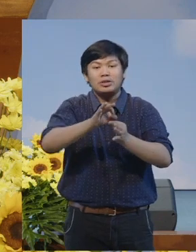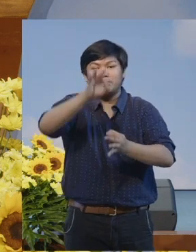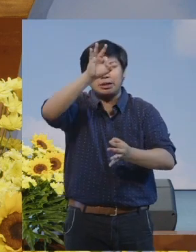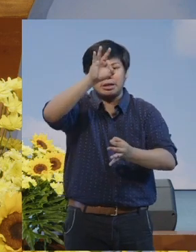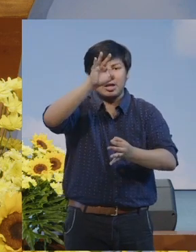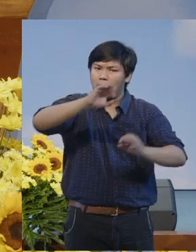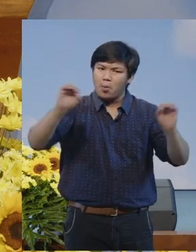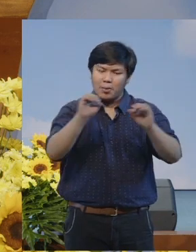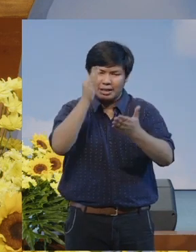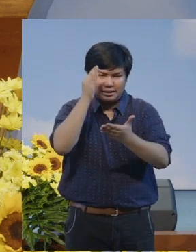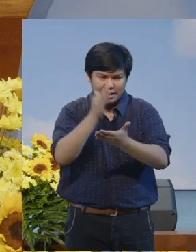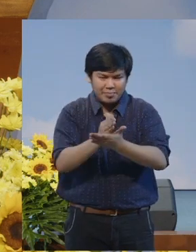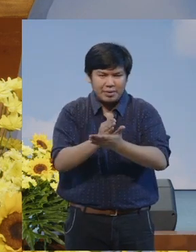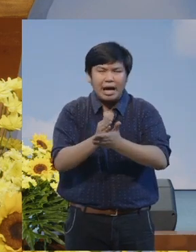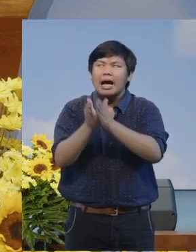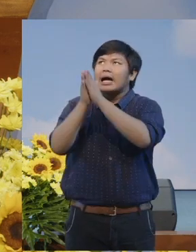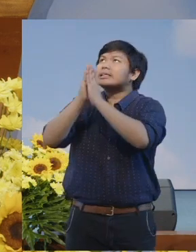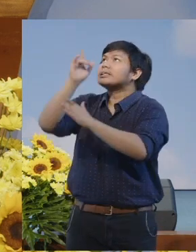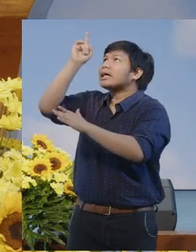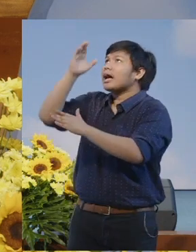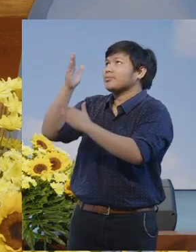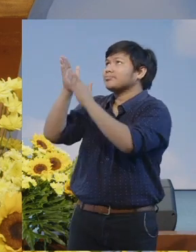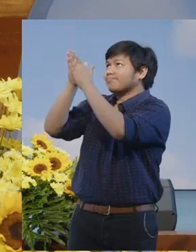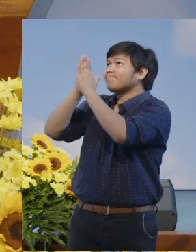all prayer and supplication.